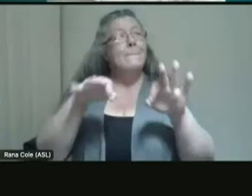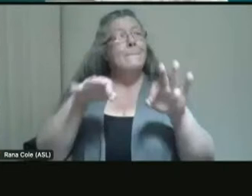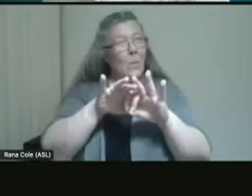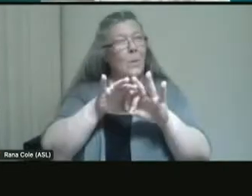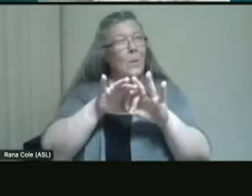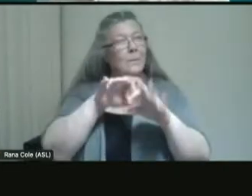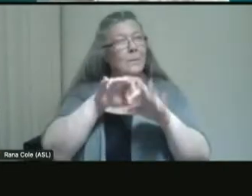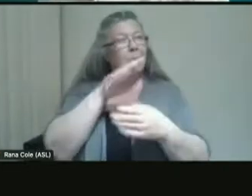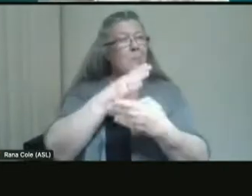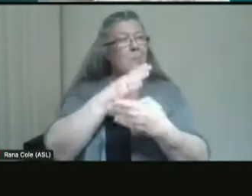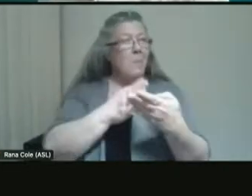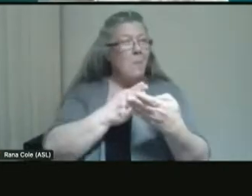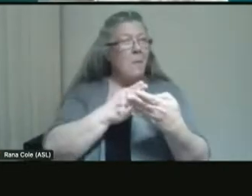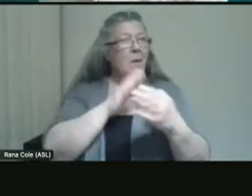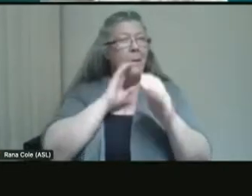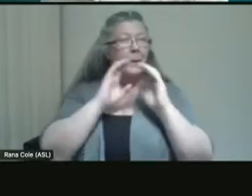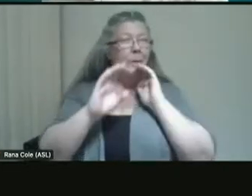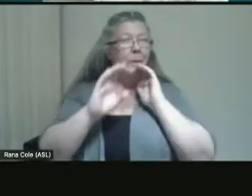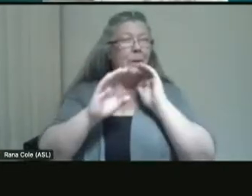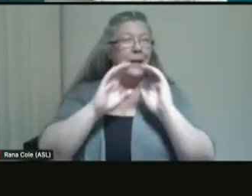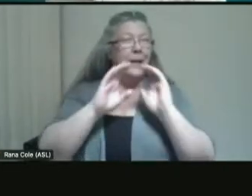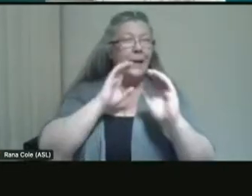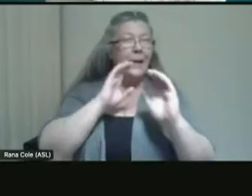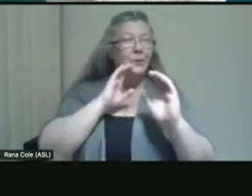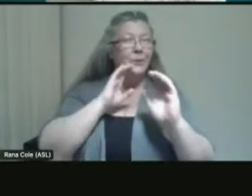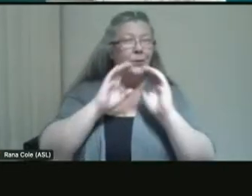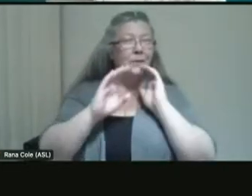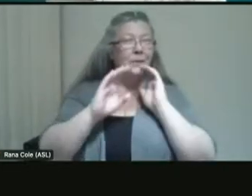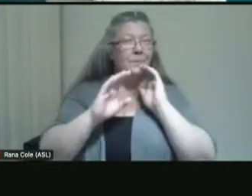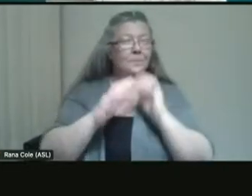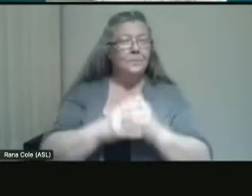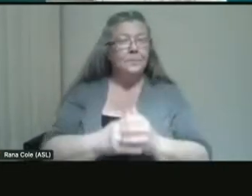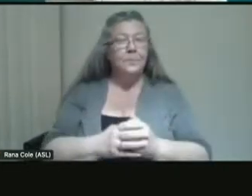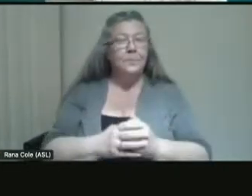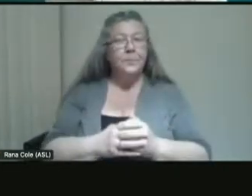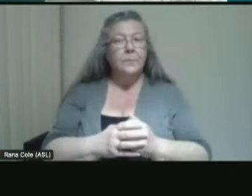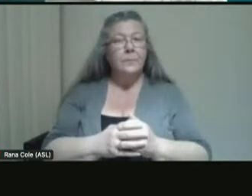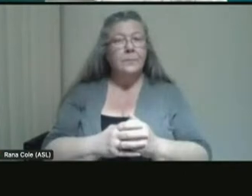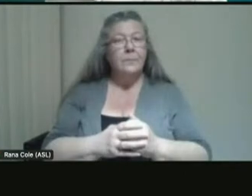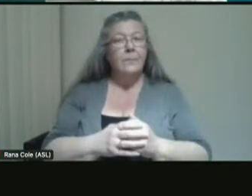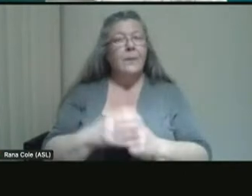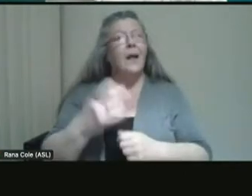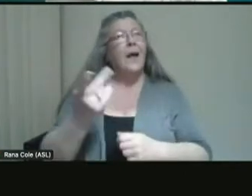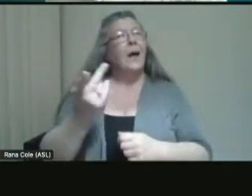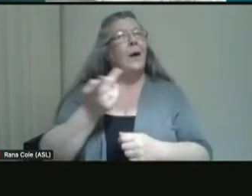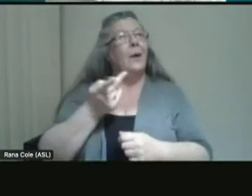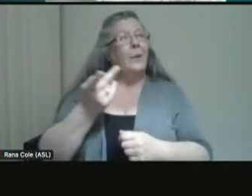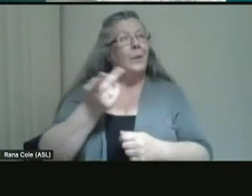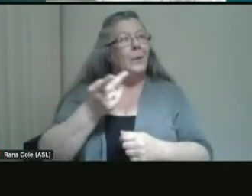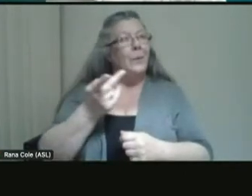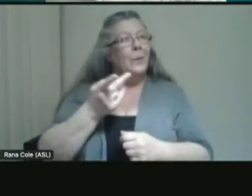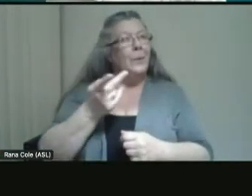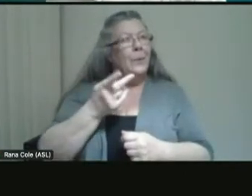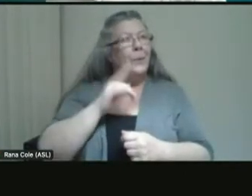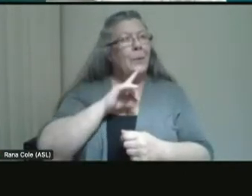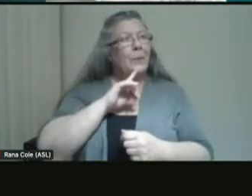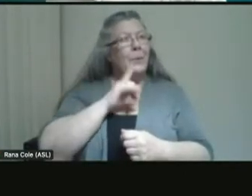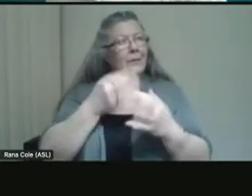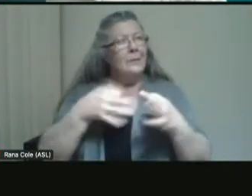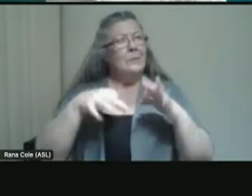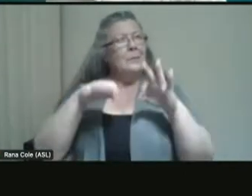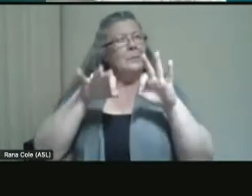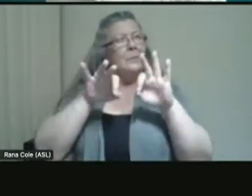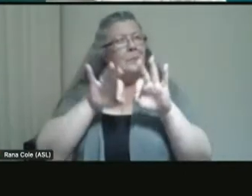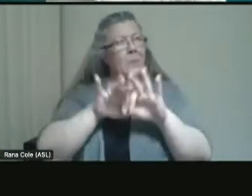one. We always have the desire to help our stakeholders know and understand exactly what it is that we're doing, because we